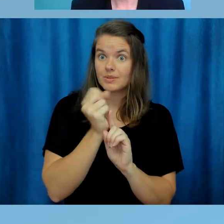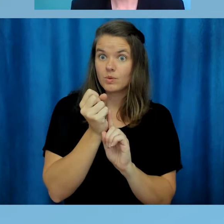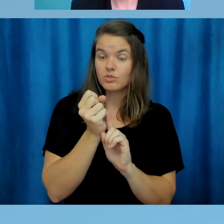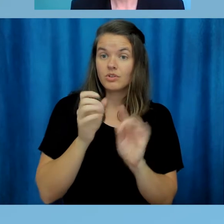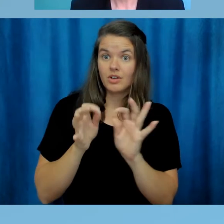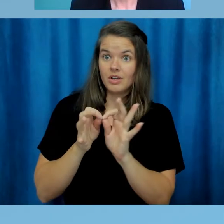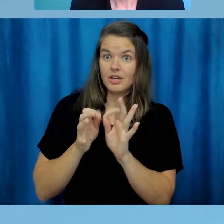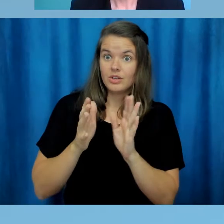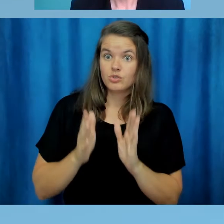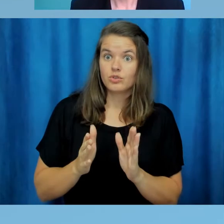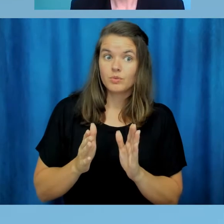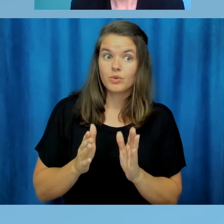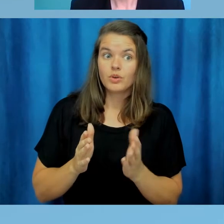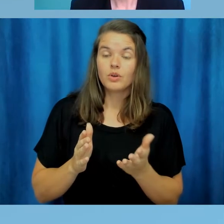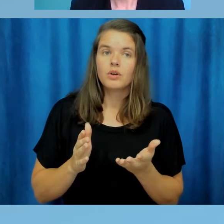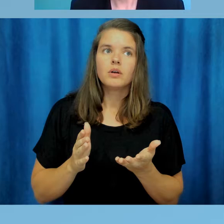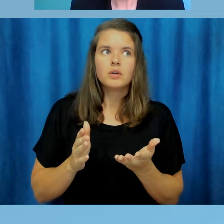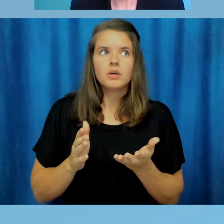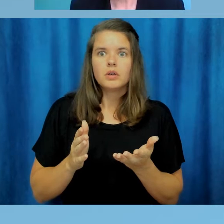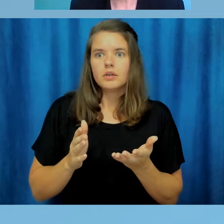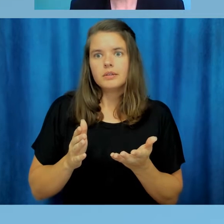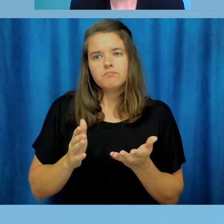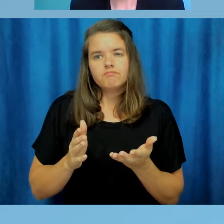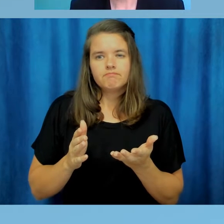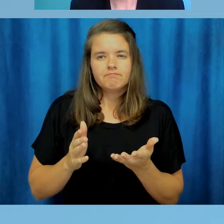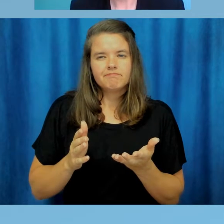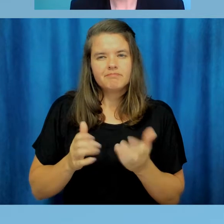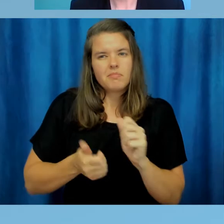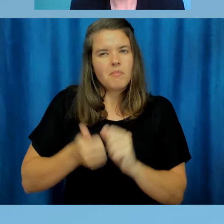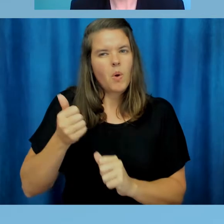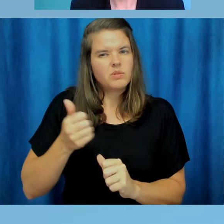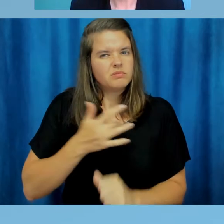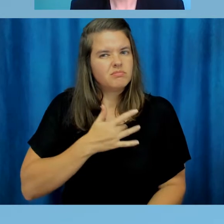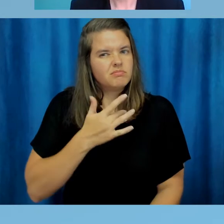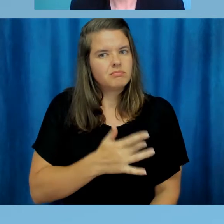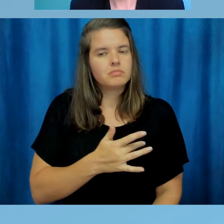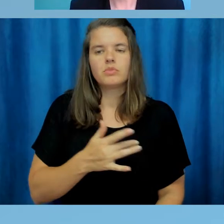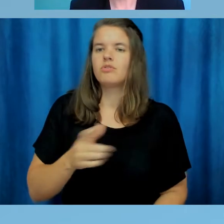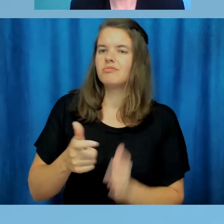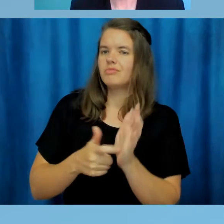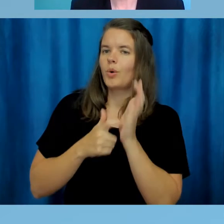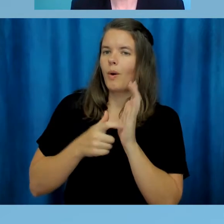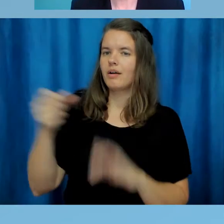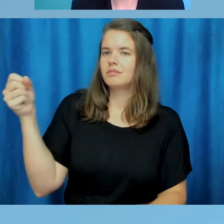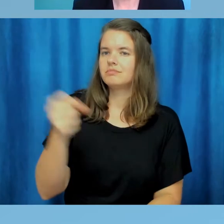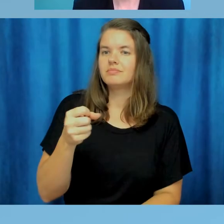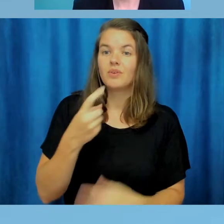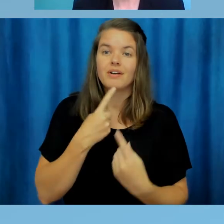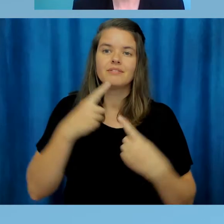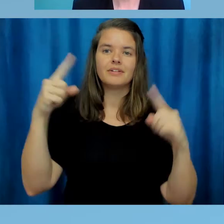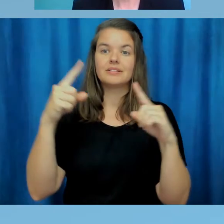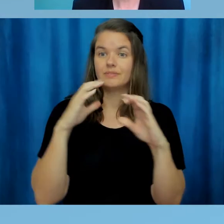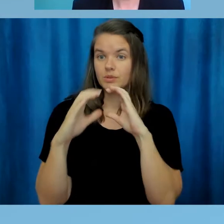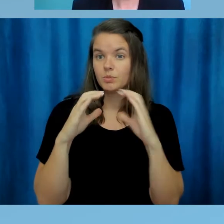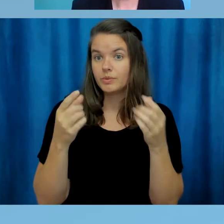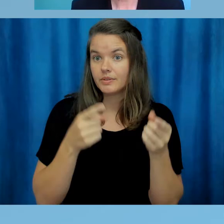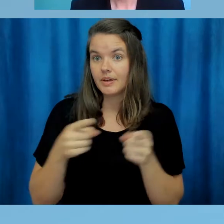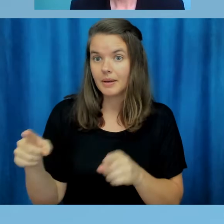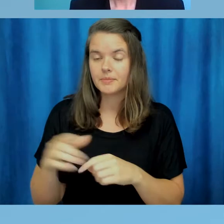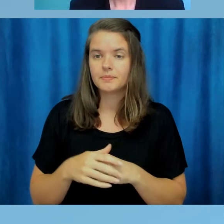an interpreter most likely is required in order for effective communication to